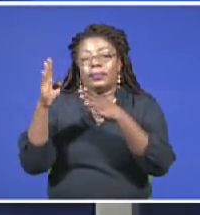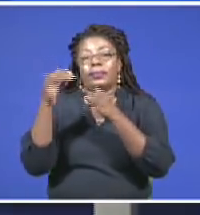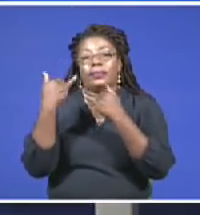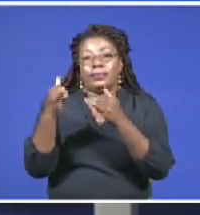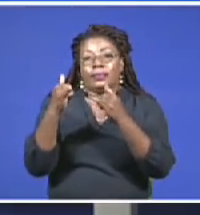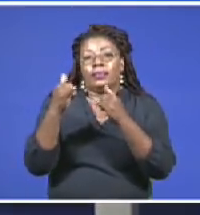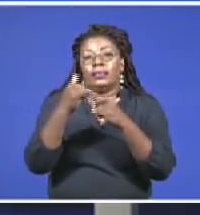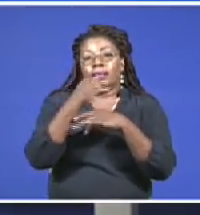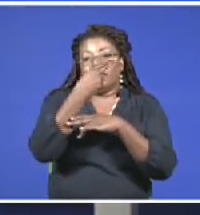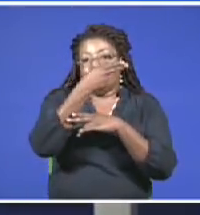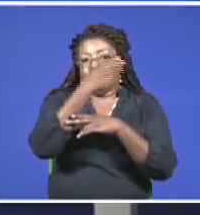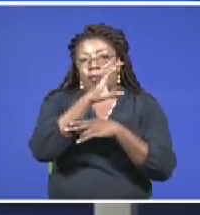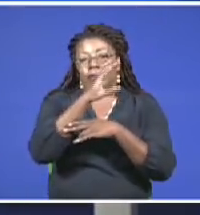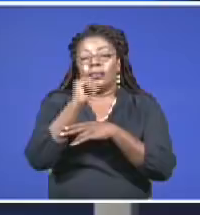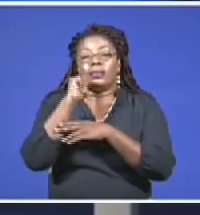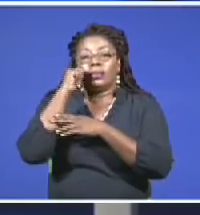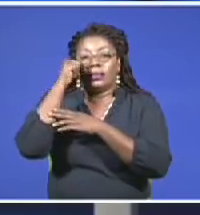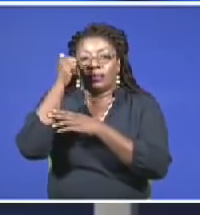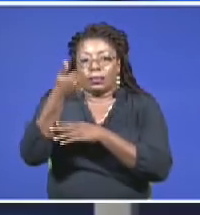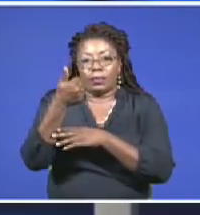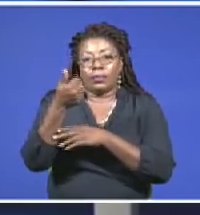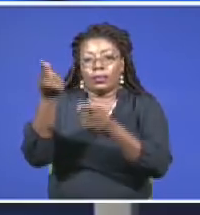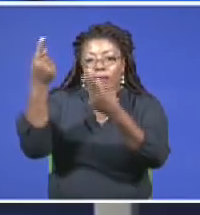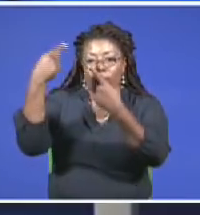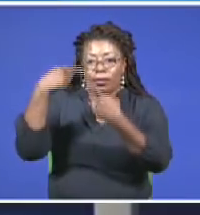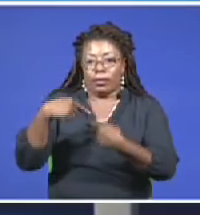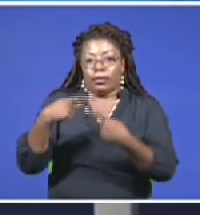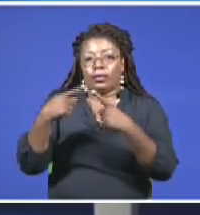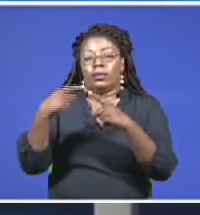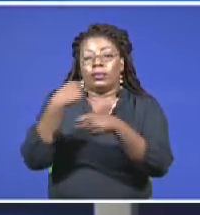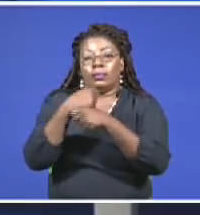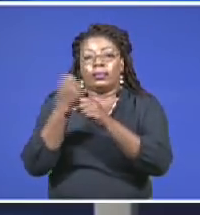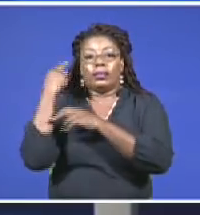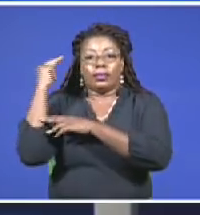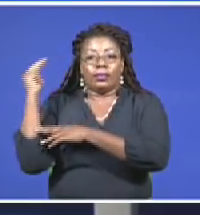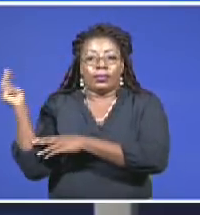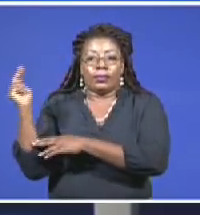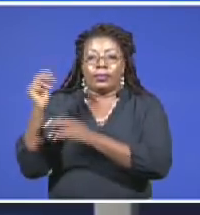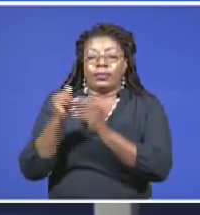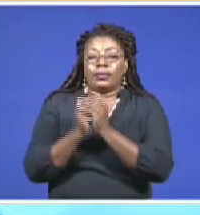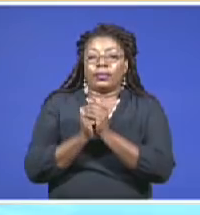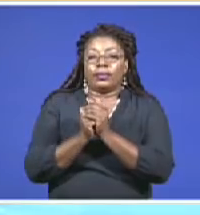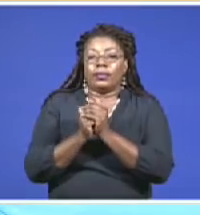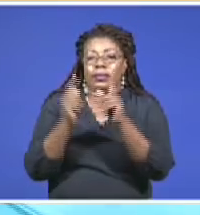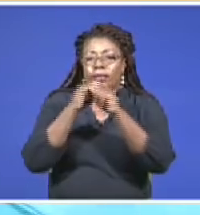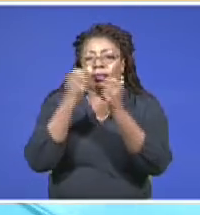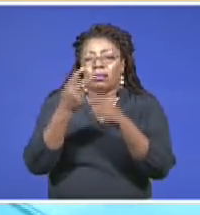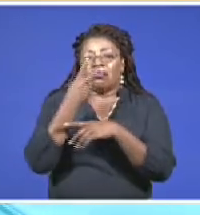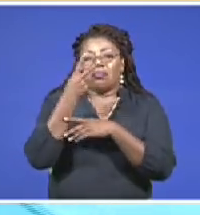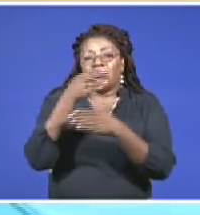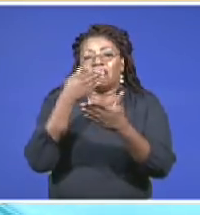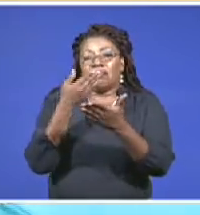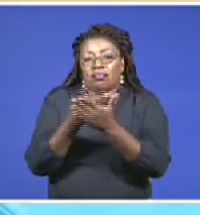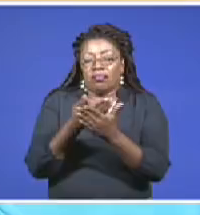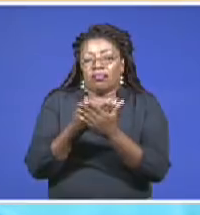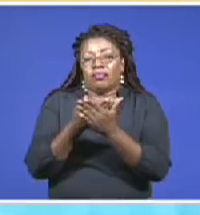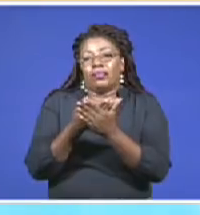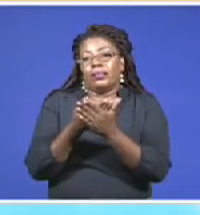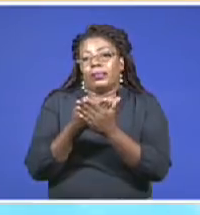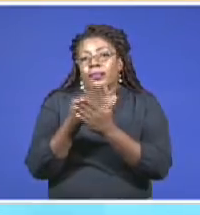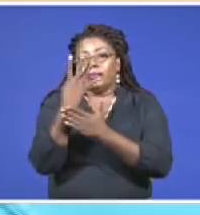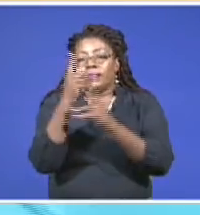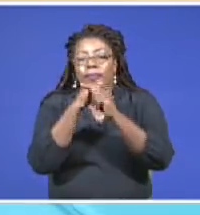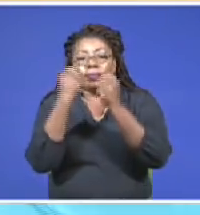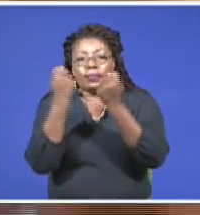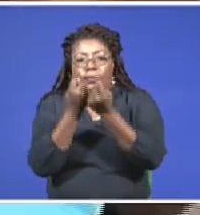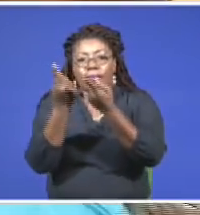Hugh Campbell come tomorrow, and they're coming to make some noise. The teams look pretty good. The 4 teams that I